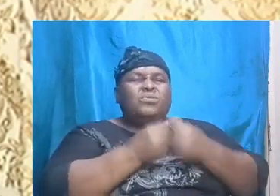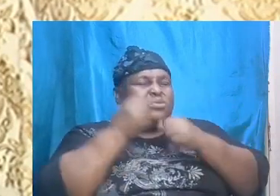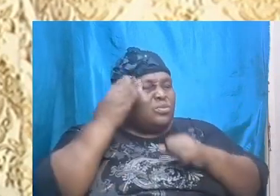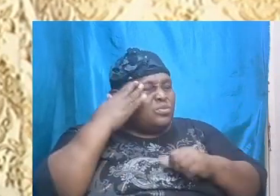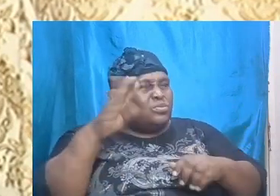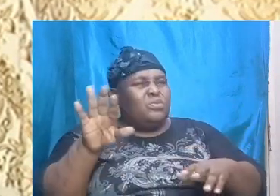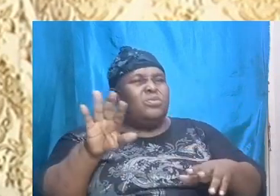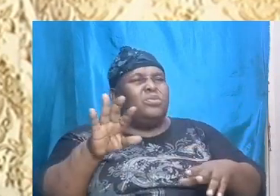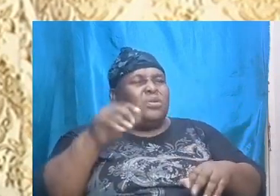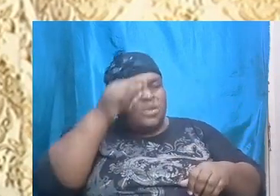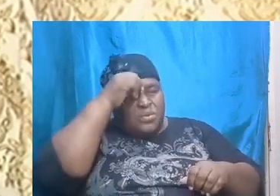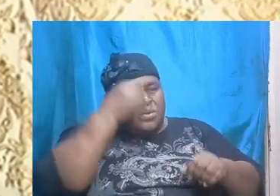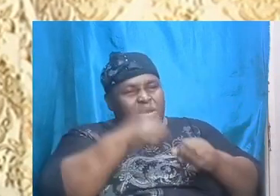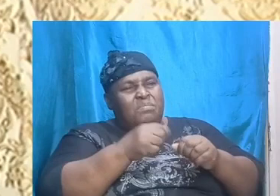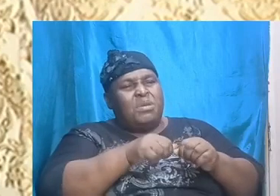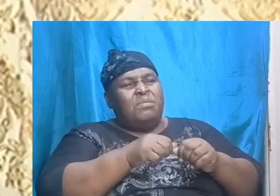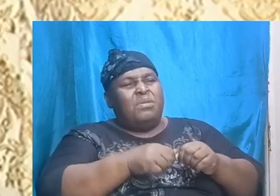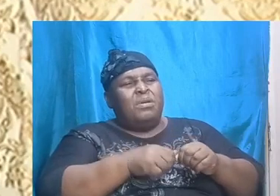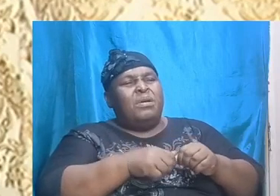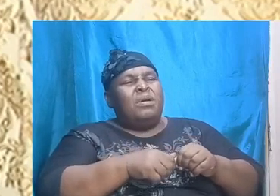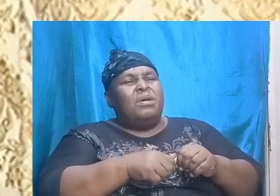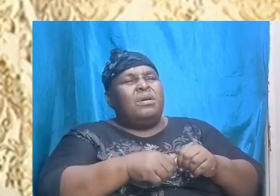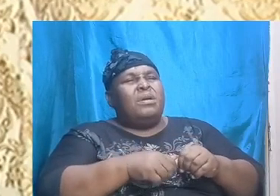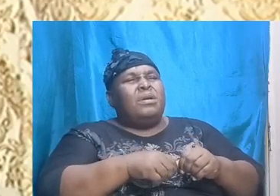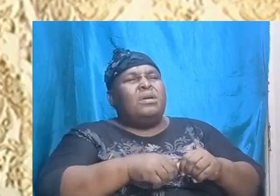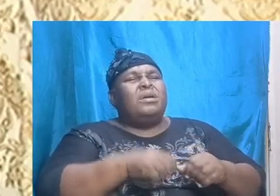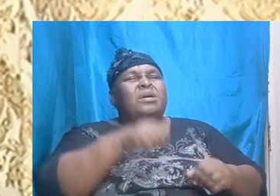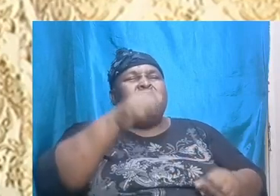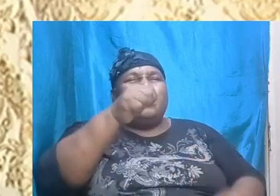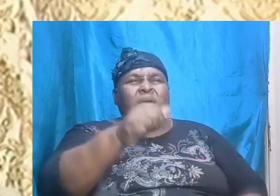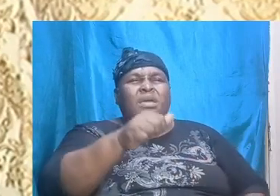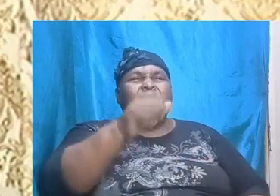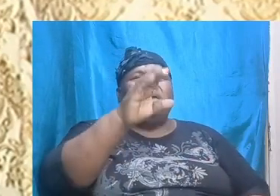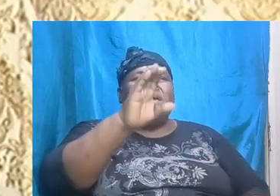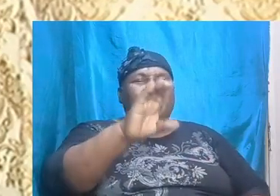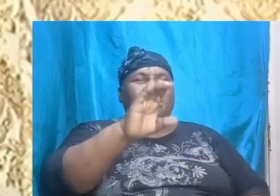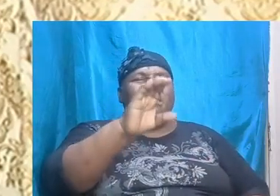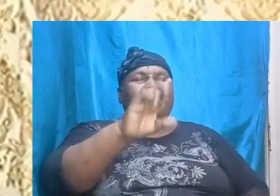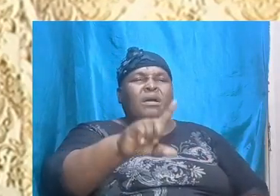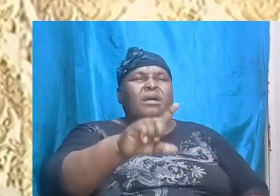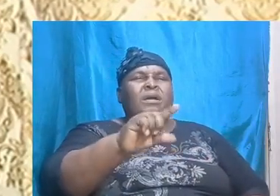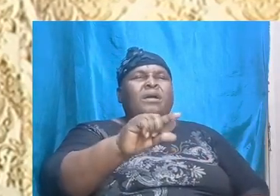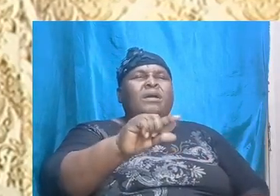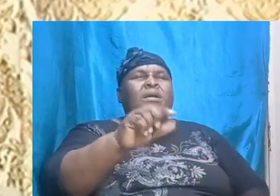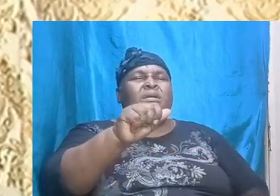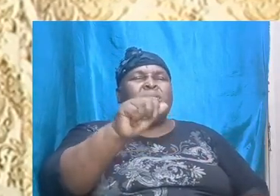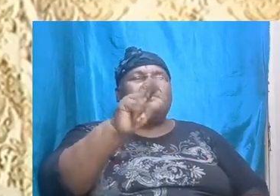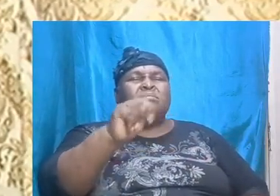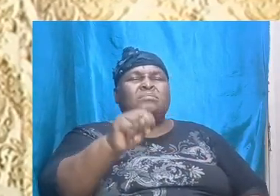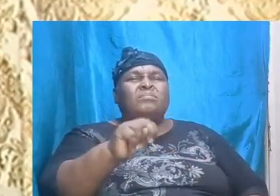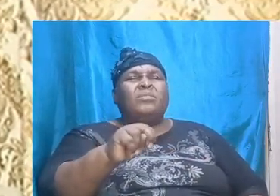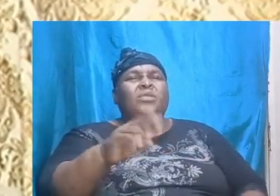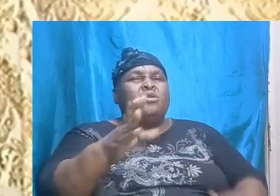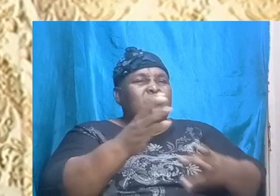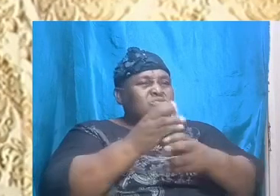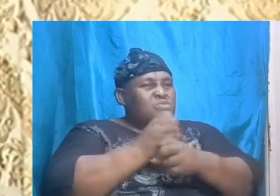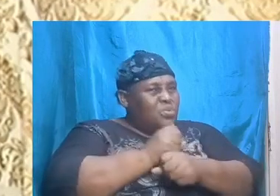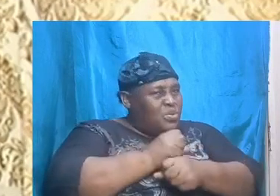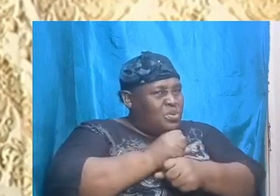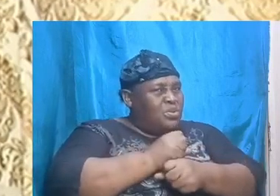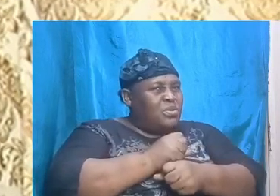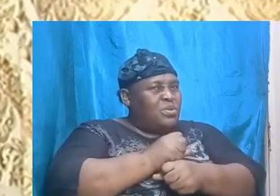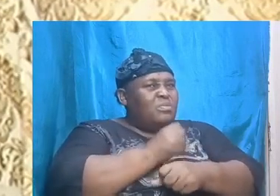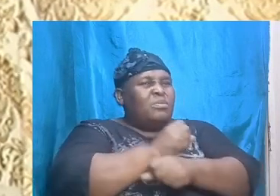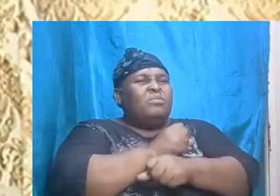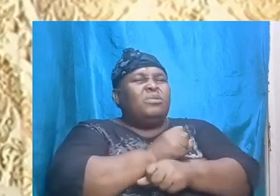took something that was not supposed to be. He went against the command of the commander. And he took the Babylonian garment